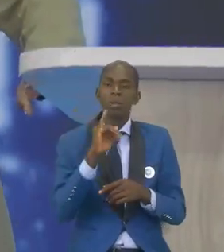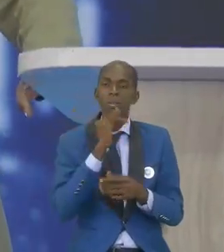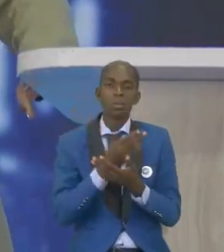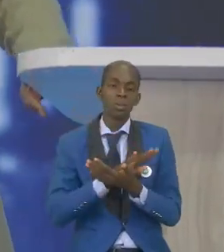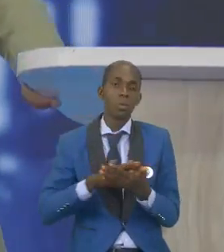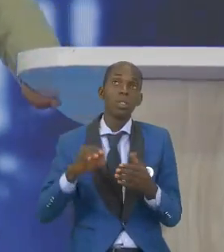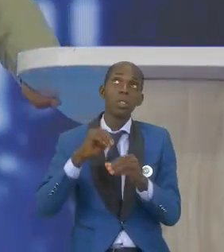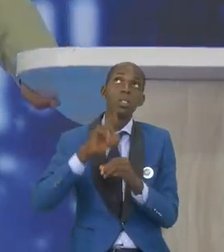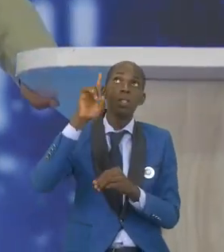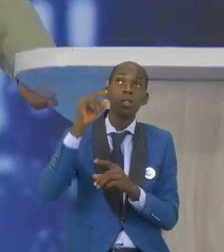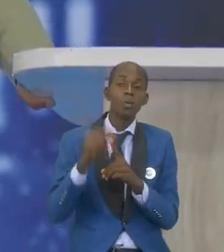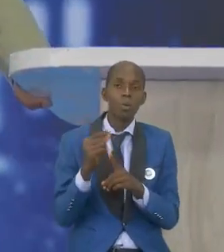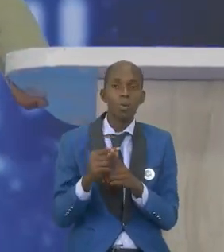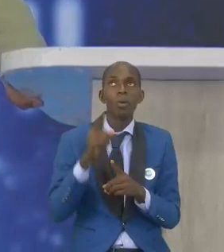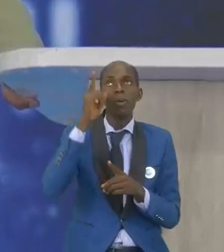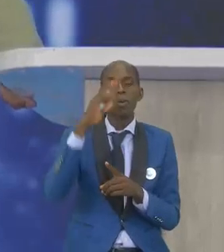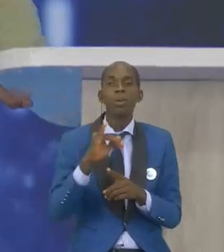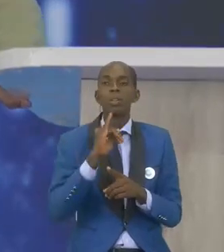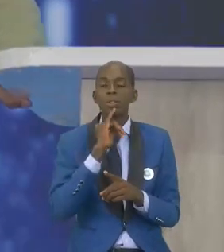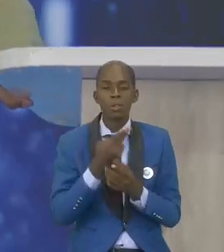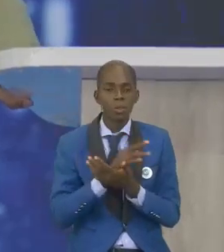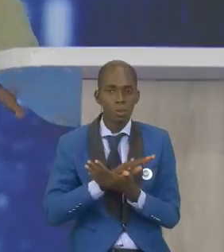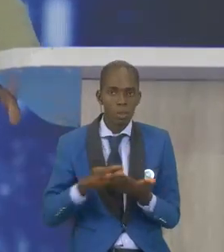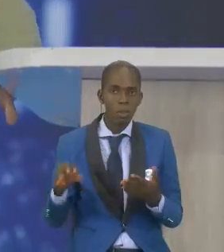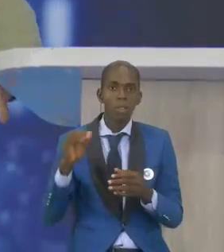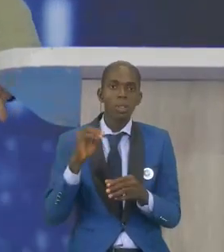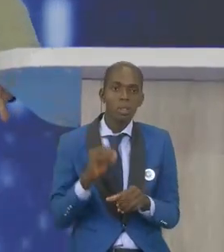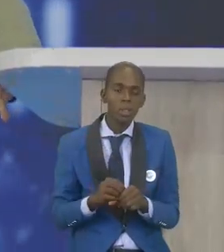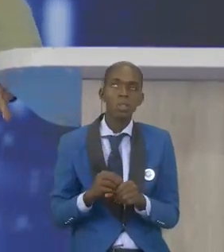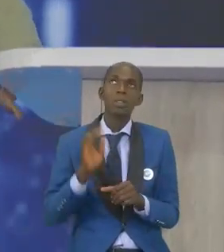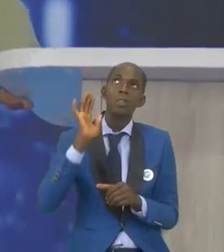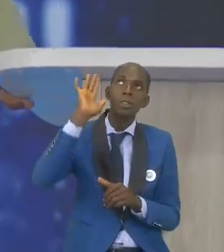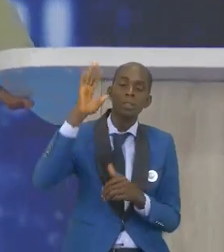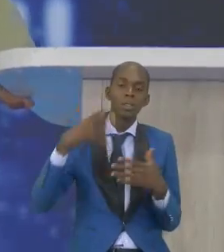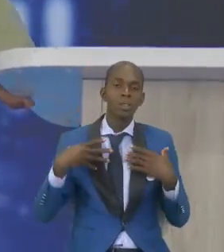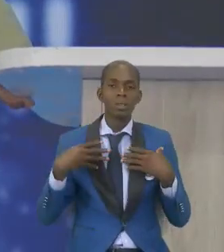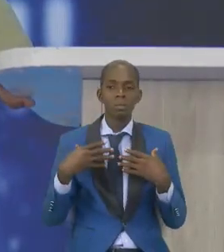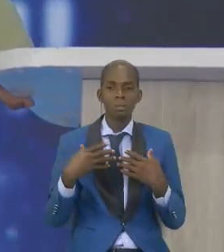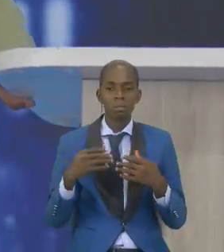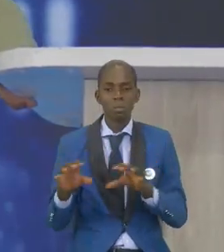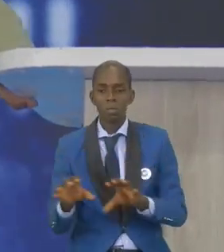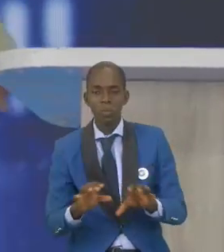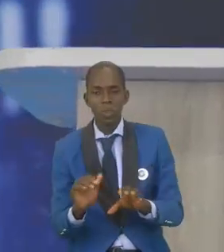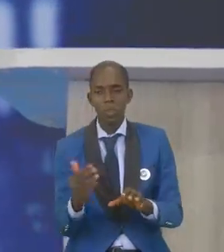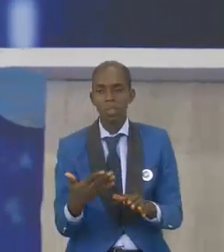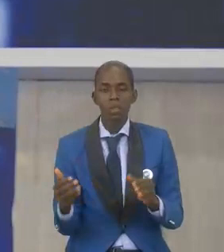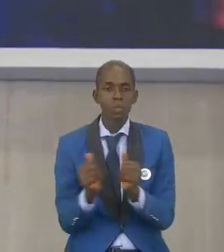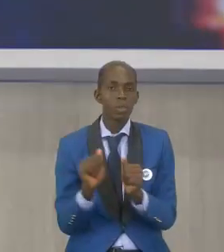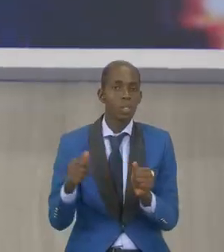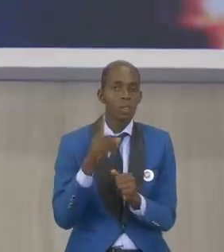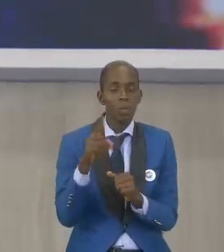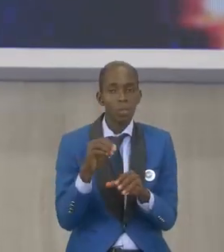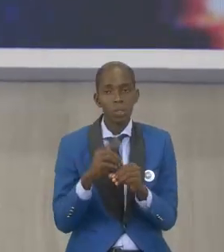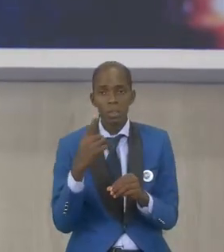words, God is holy. In his dealings with everyone, God is holy. In the private,